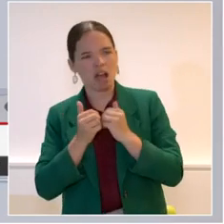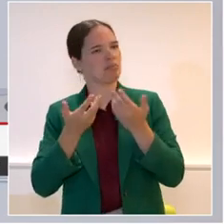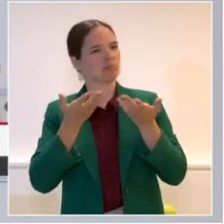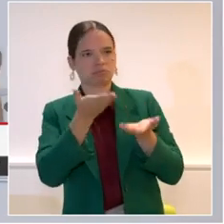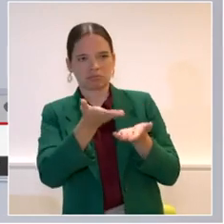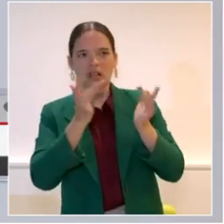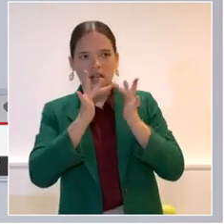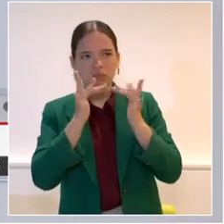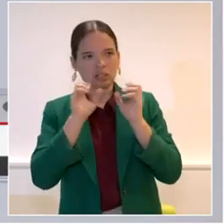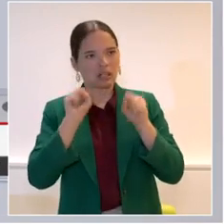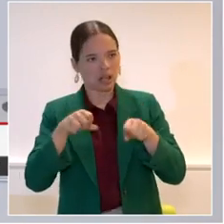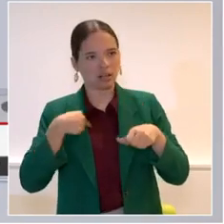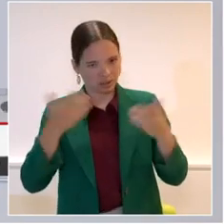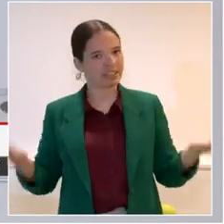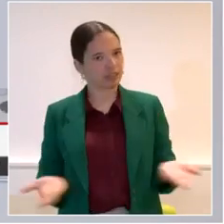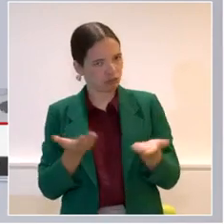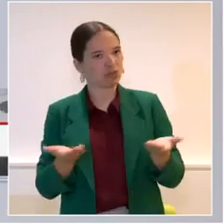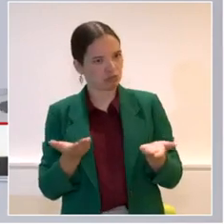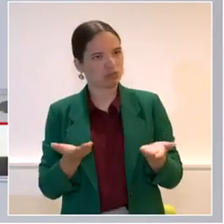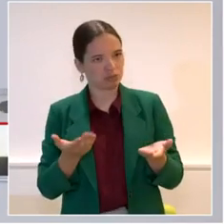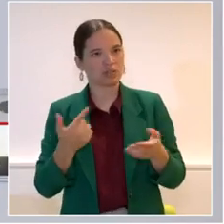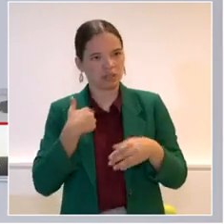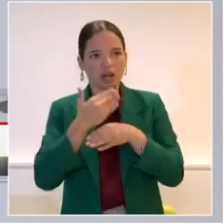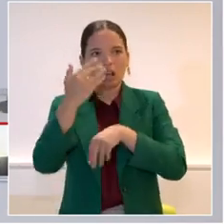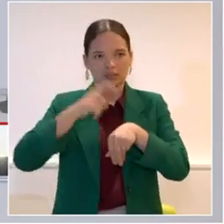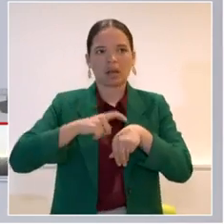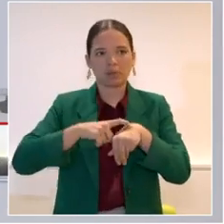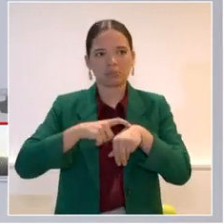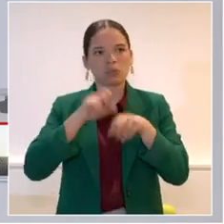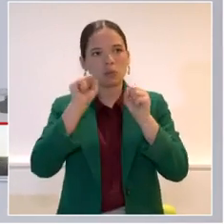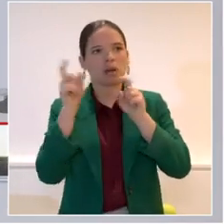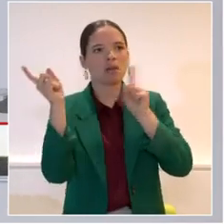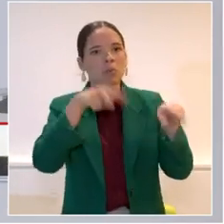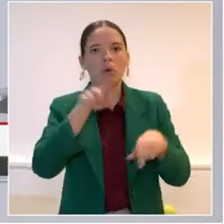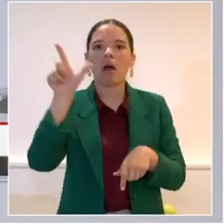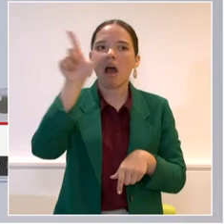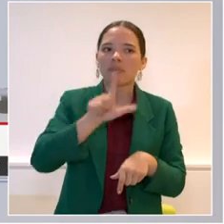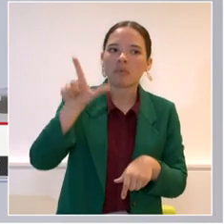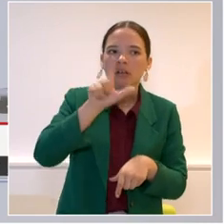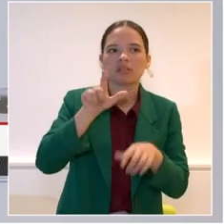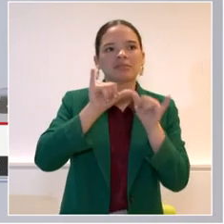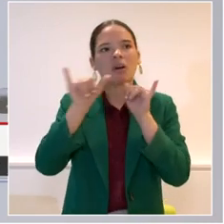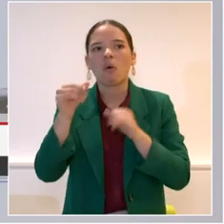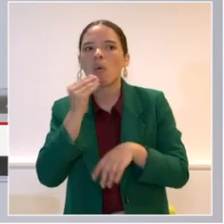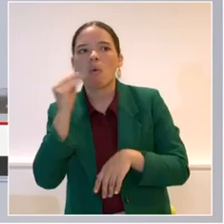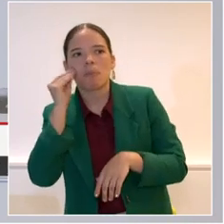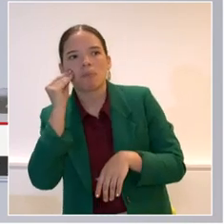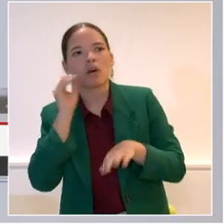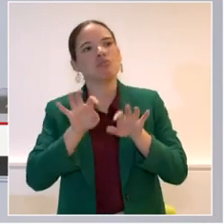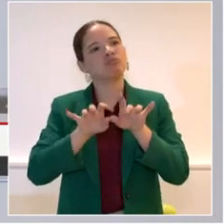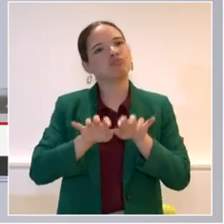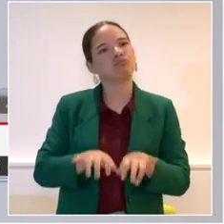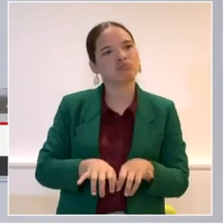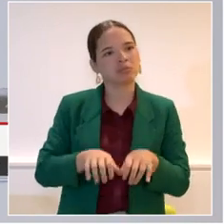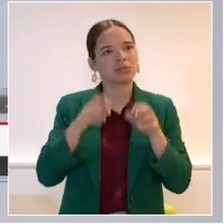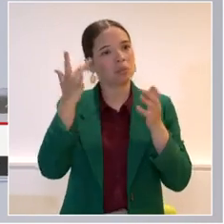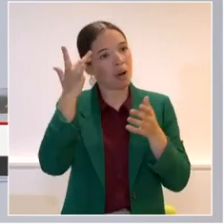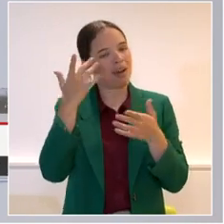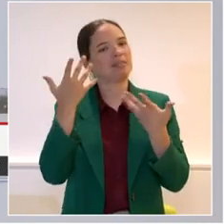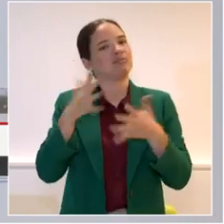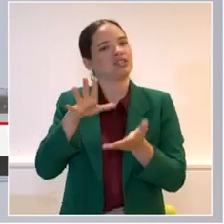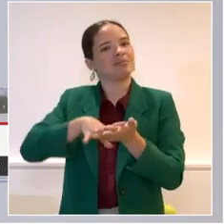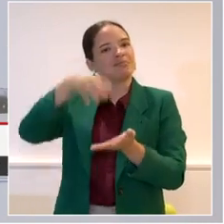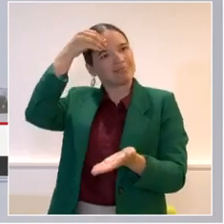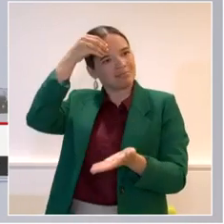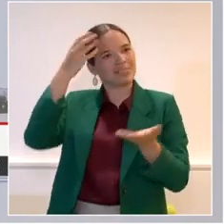then if next time they want to be able to do it from a library or from their own home or what have you, they'll be able to do that as well. There are conference rooms, huddle